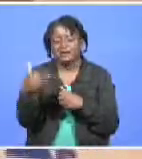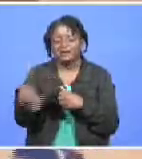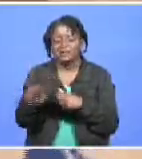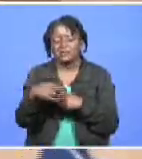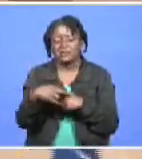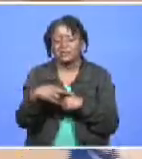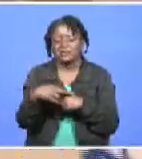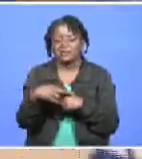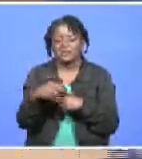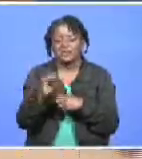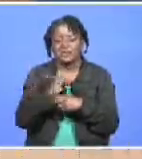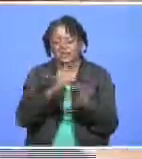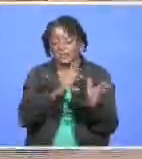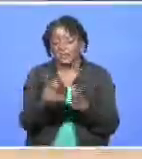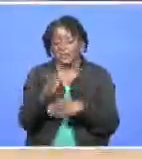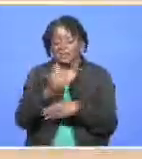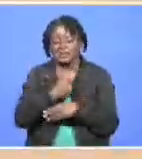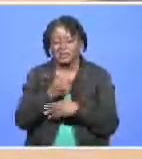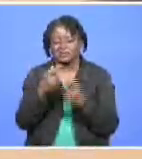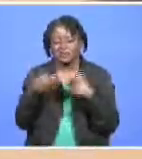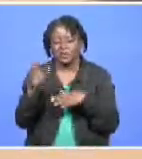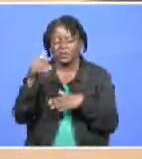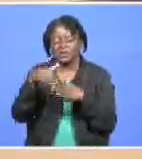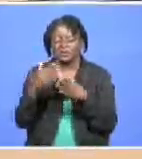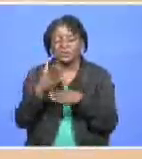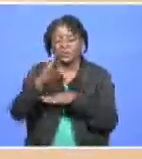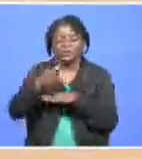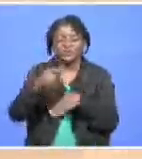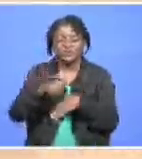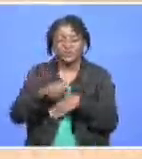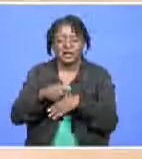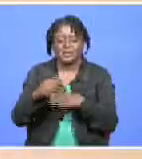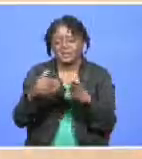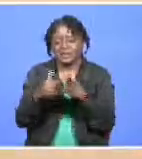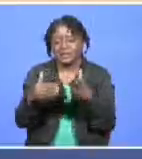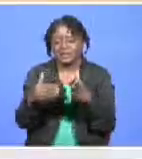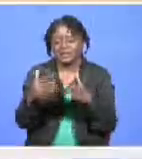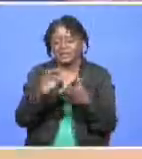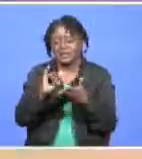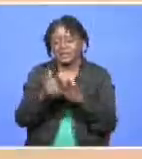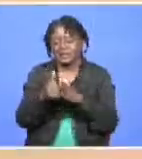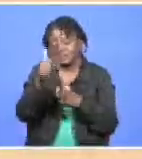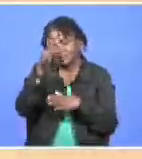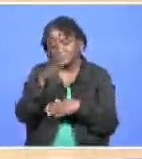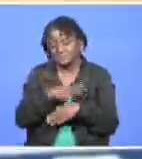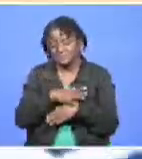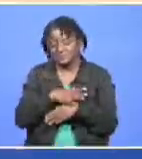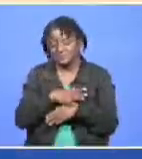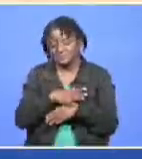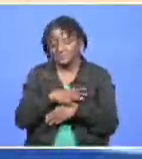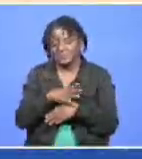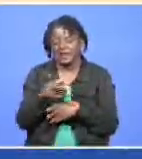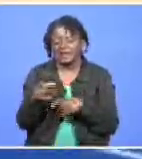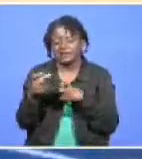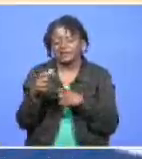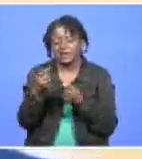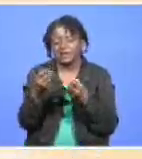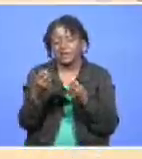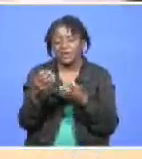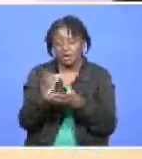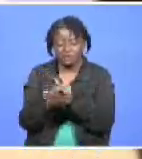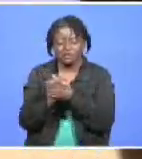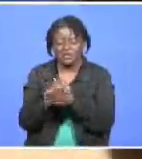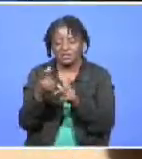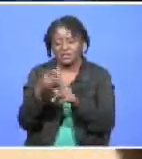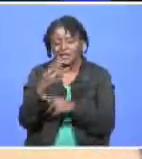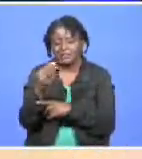go into next overtime to battle against these dudes who I give credit to. Duke is the mecca of basketball, so a lot of credit to them. But I saw my teammate grab